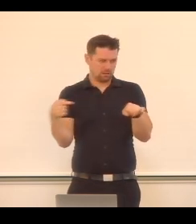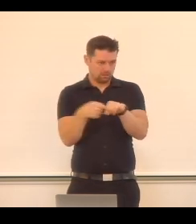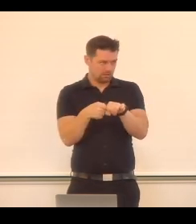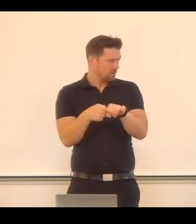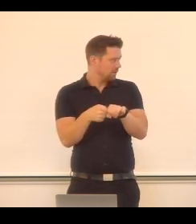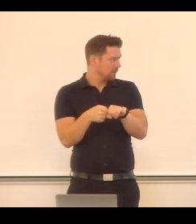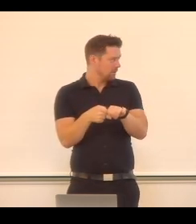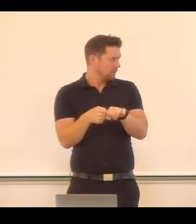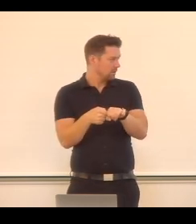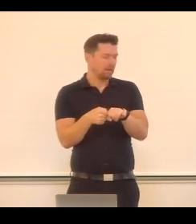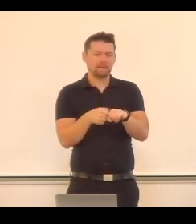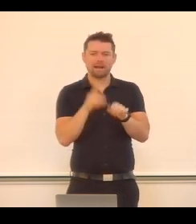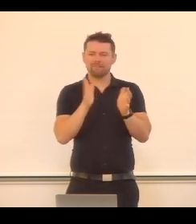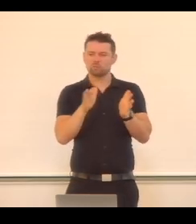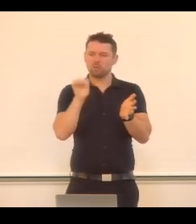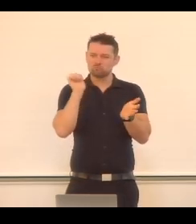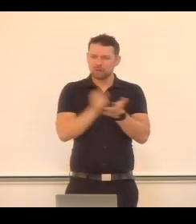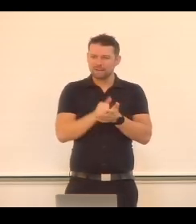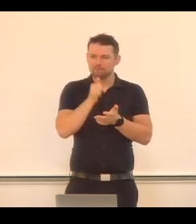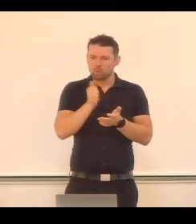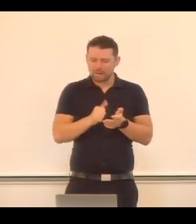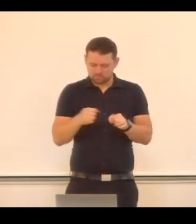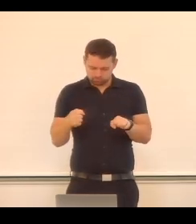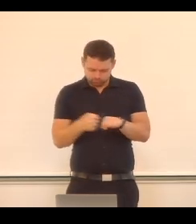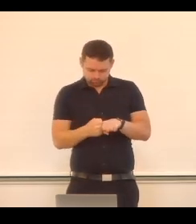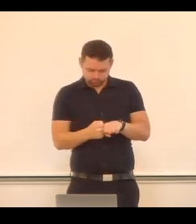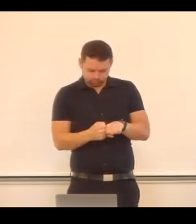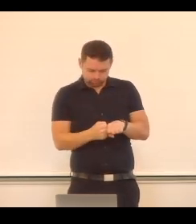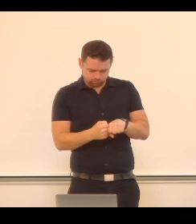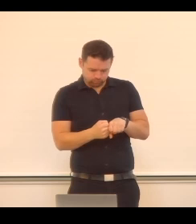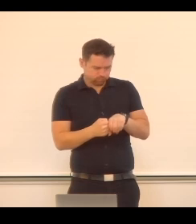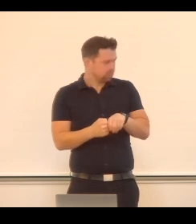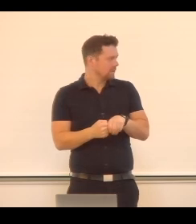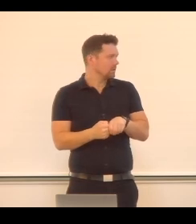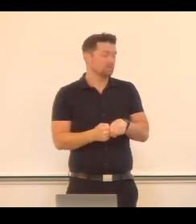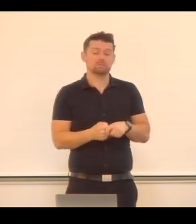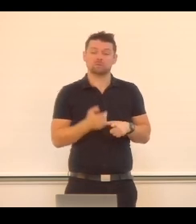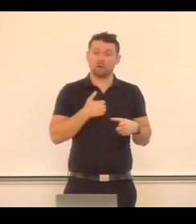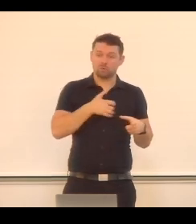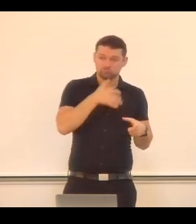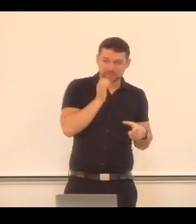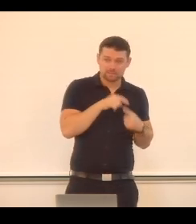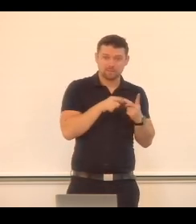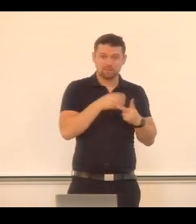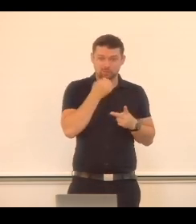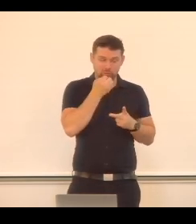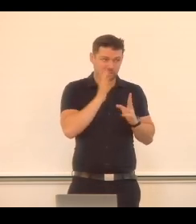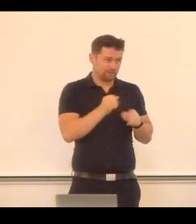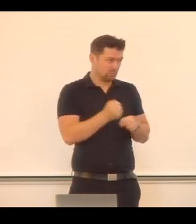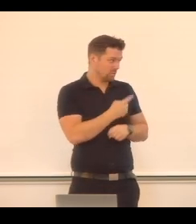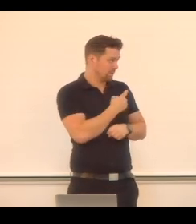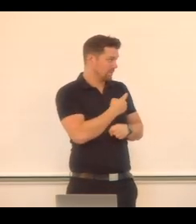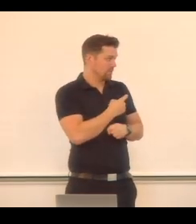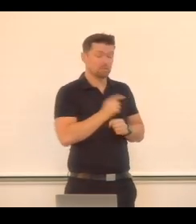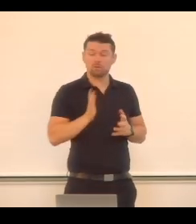have to dispense the right amount of fluid into it. And that's what we did for all of our drinks, all of our meals. It's really interesting